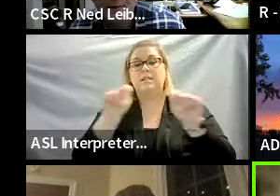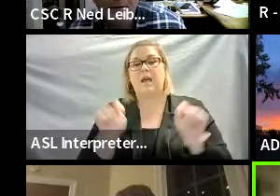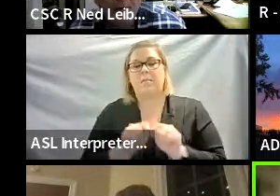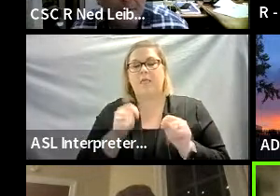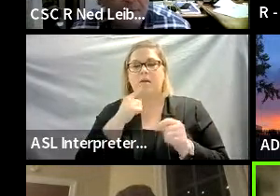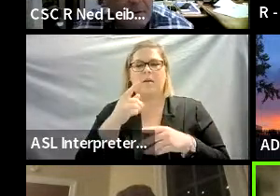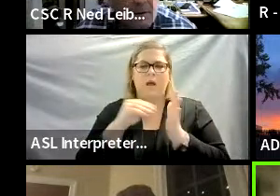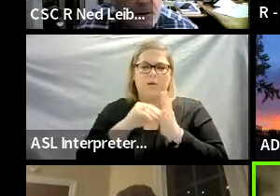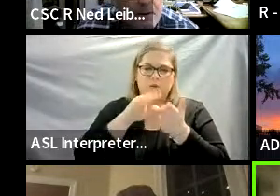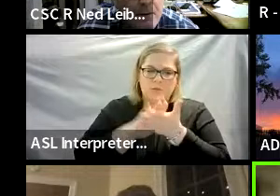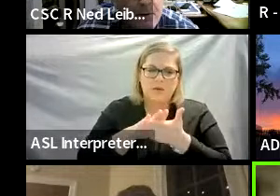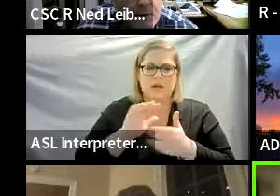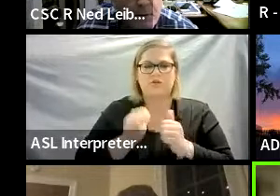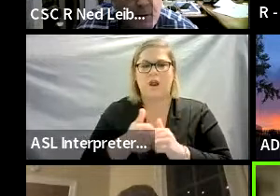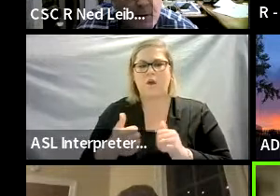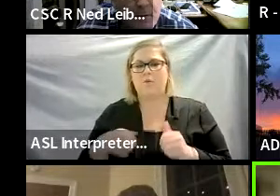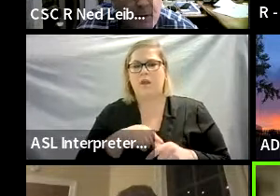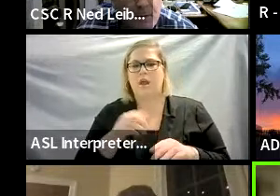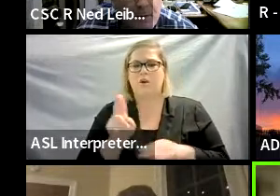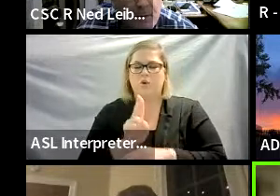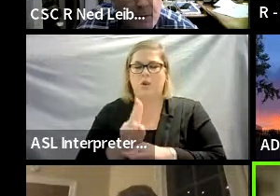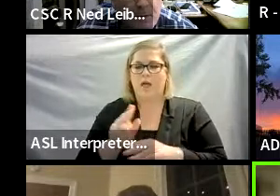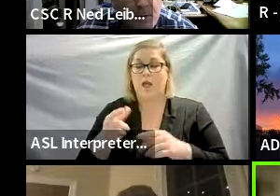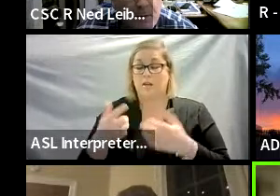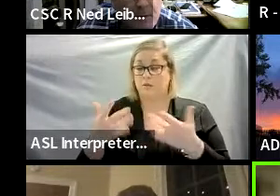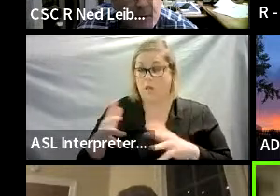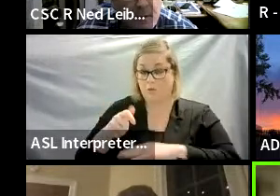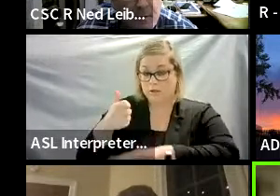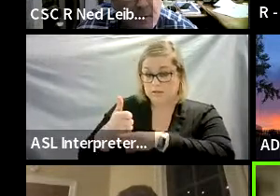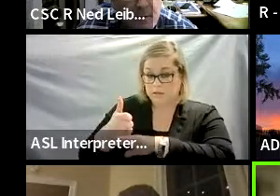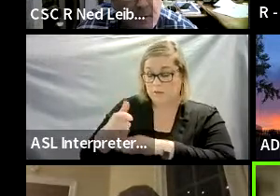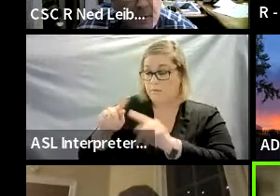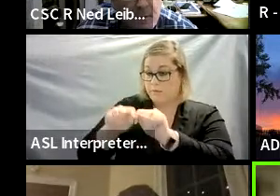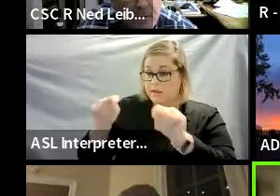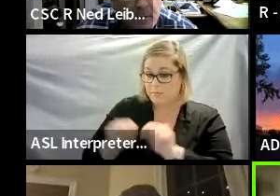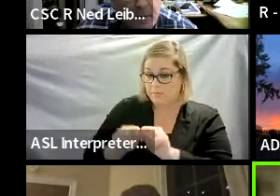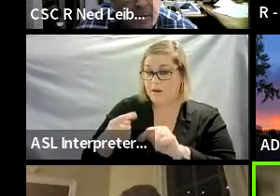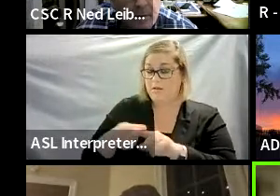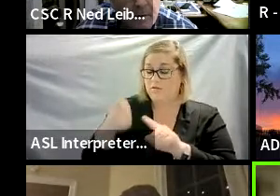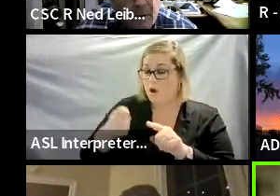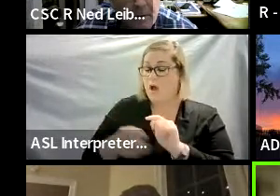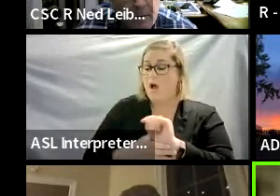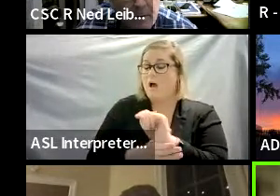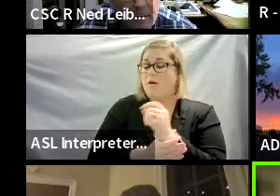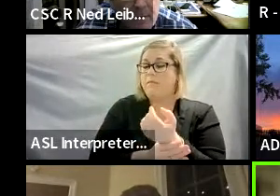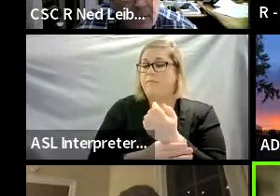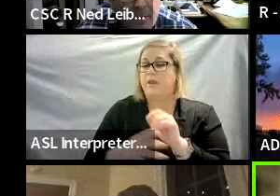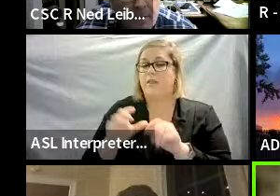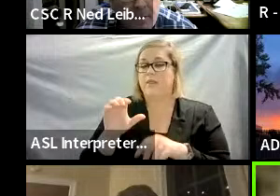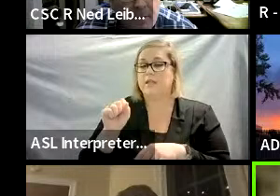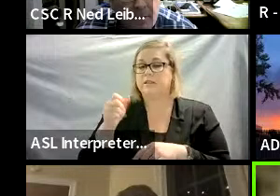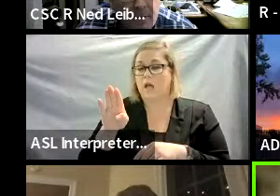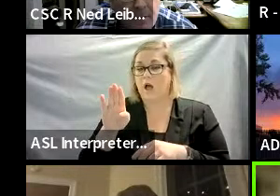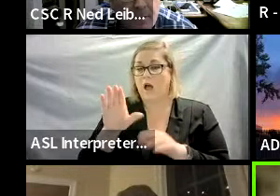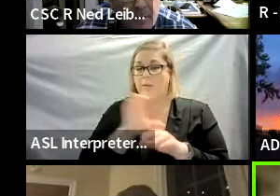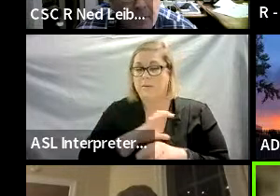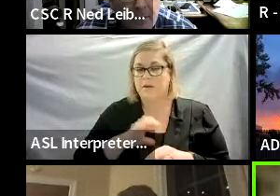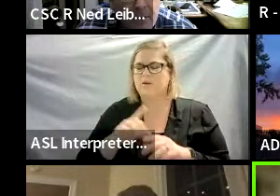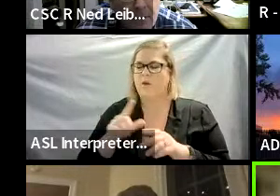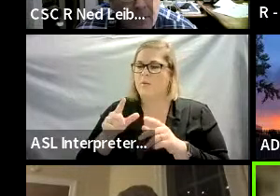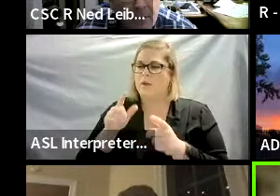documentation, how we can utilize the existing templates from the other subcommittee meetings to tailor our meeting